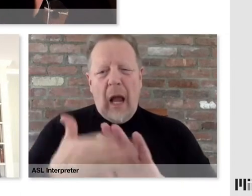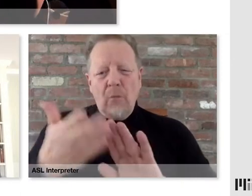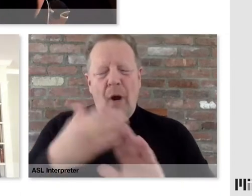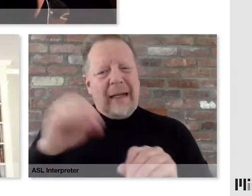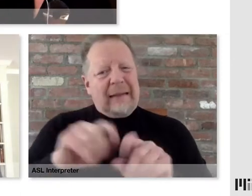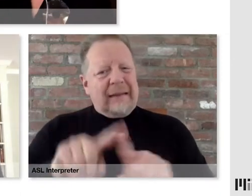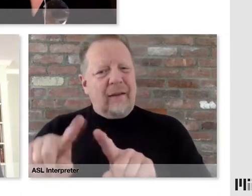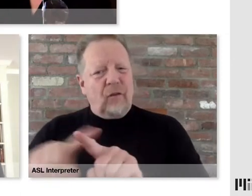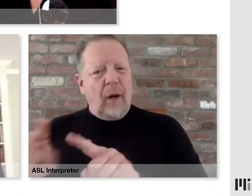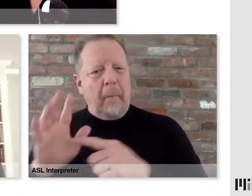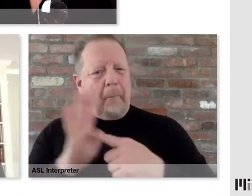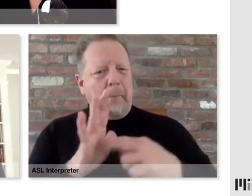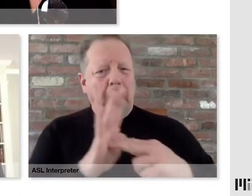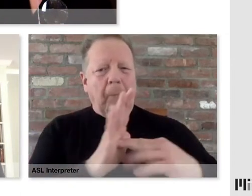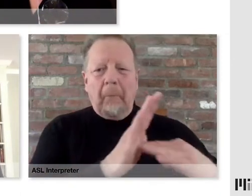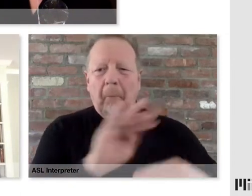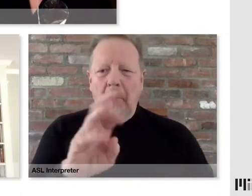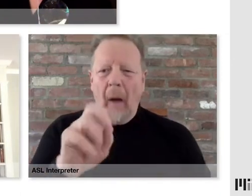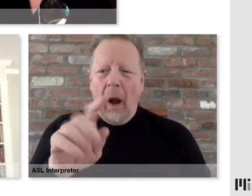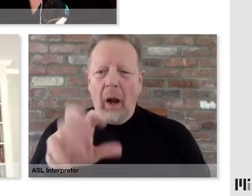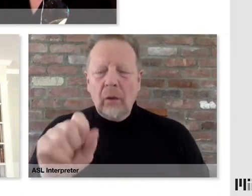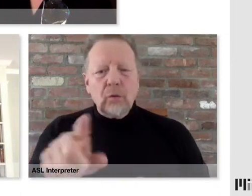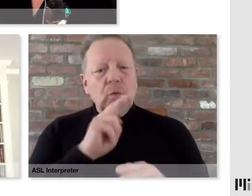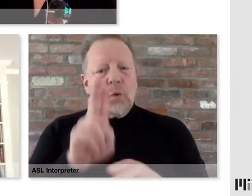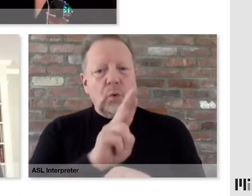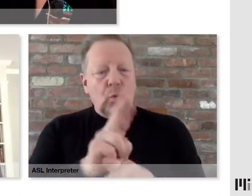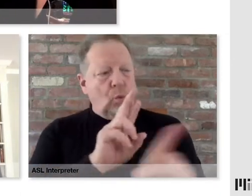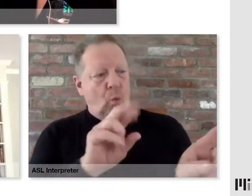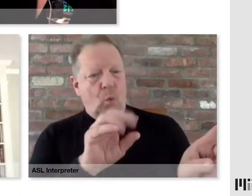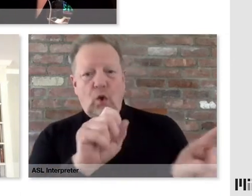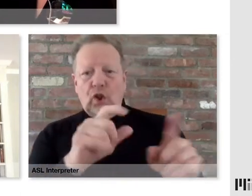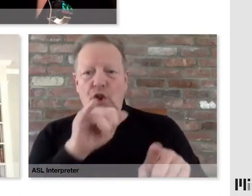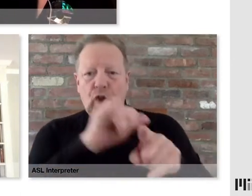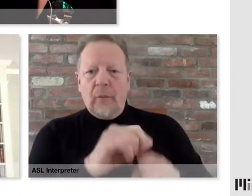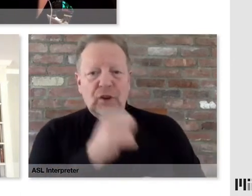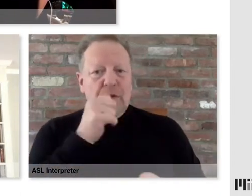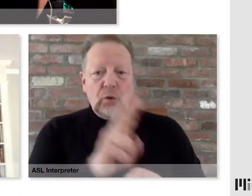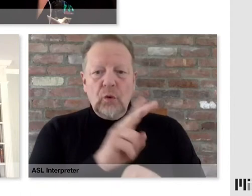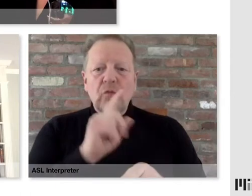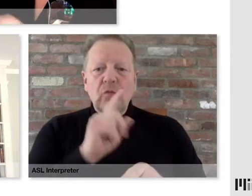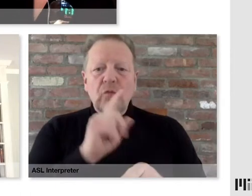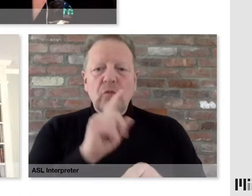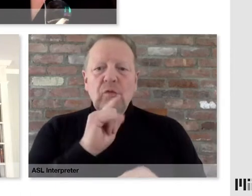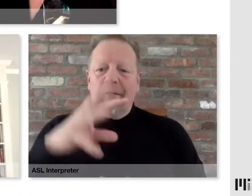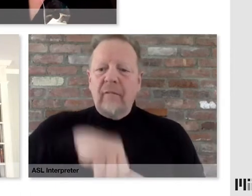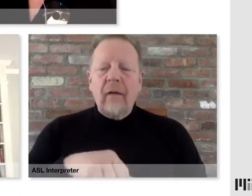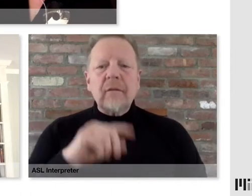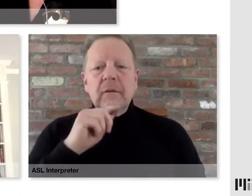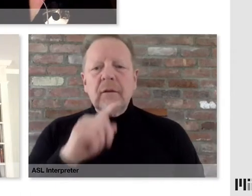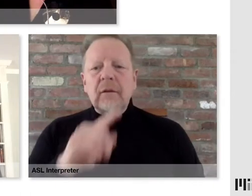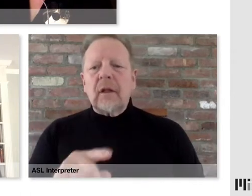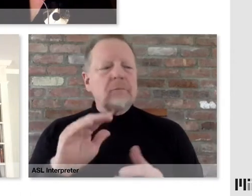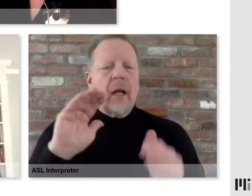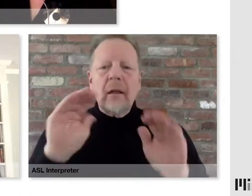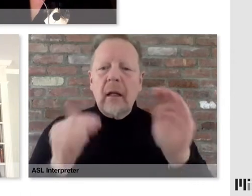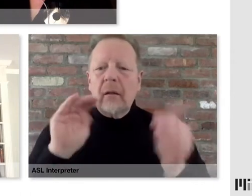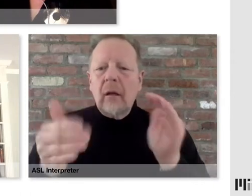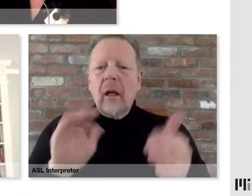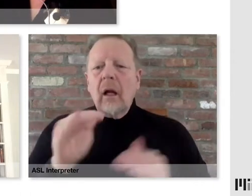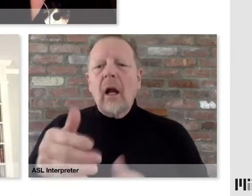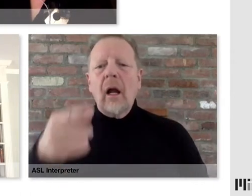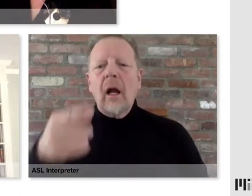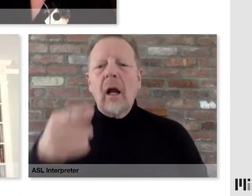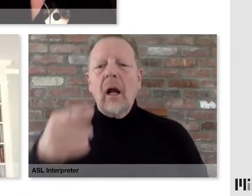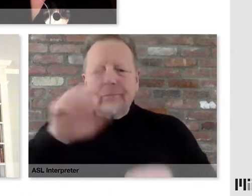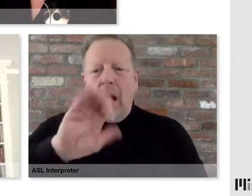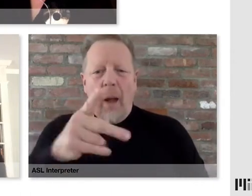right? Which, you know, to use Rosa's term just now, involves a set of compromises, right? In order to decide